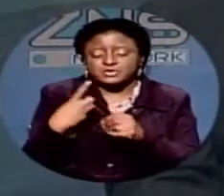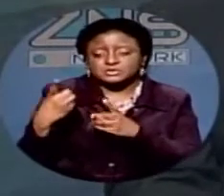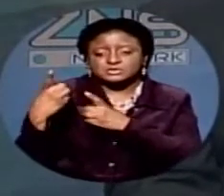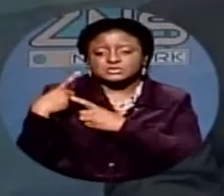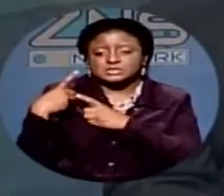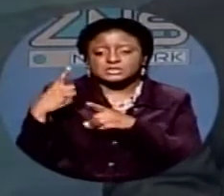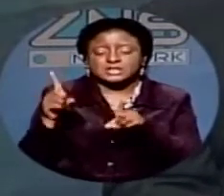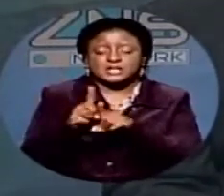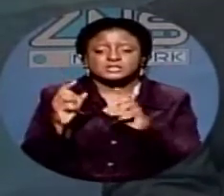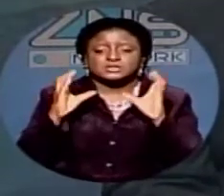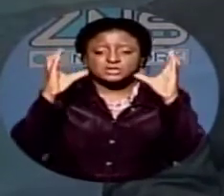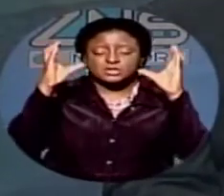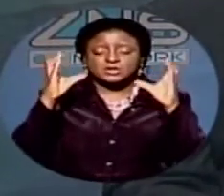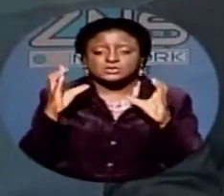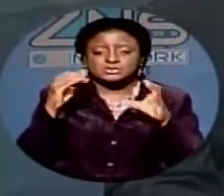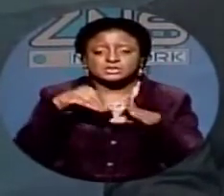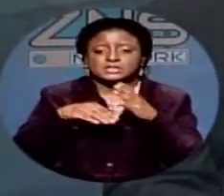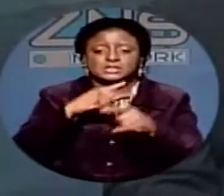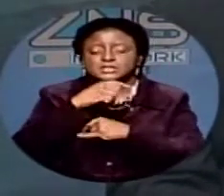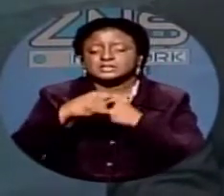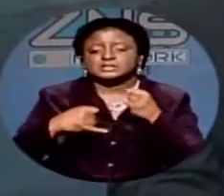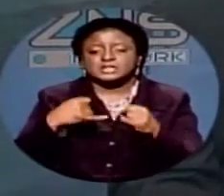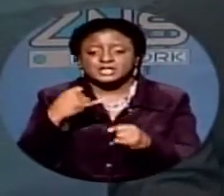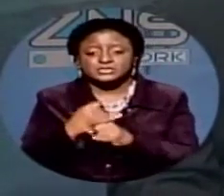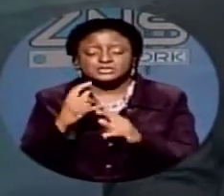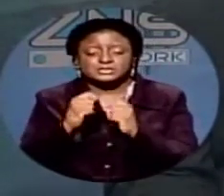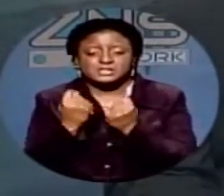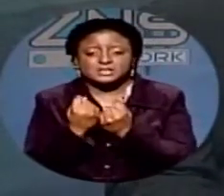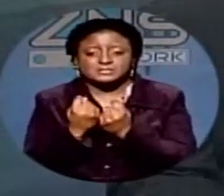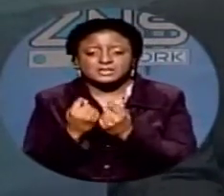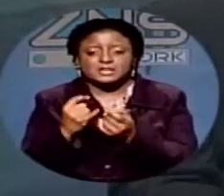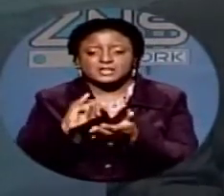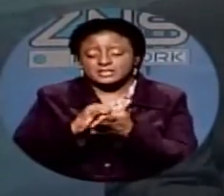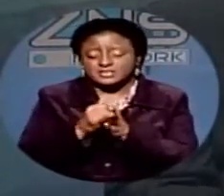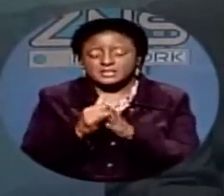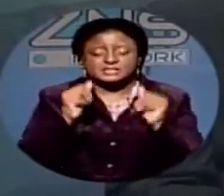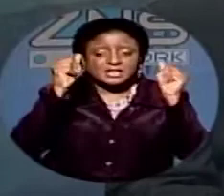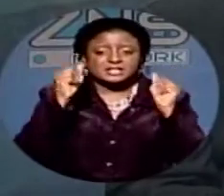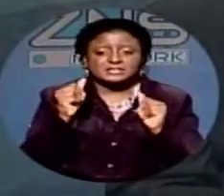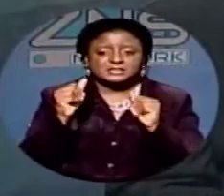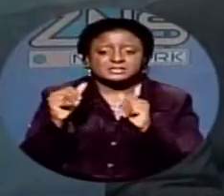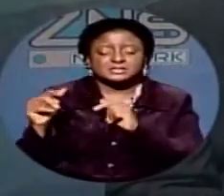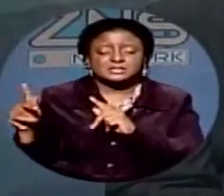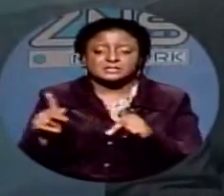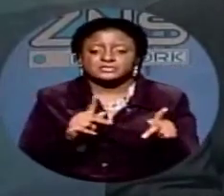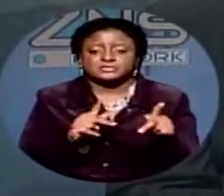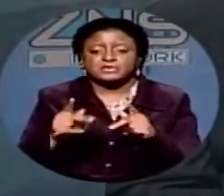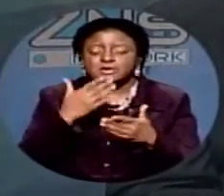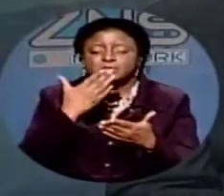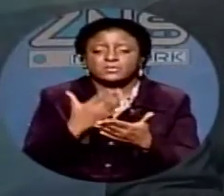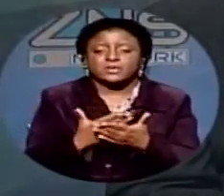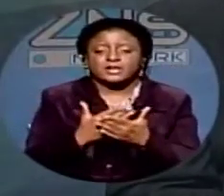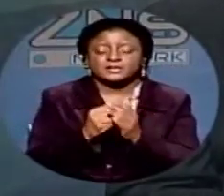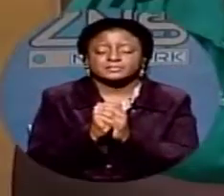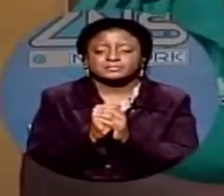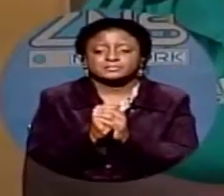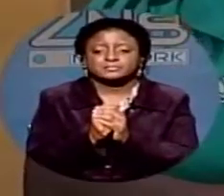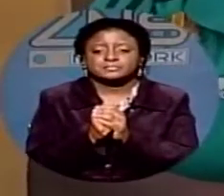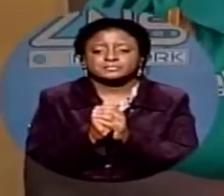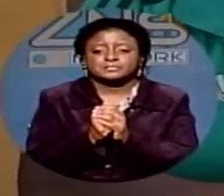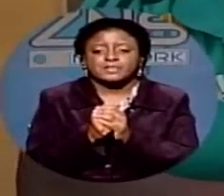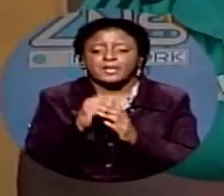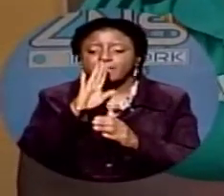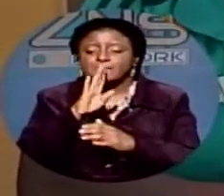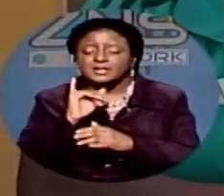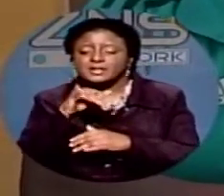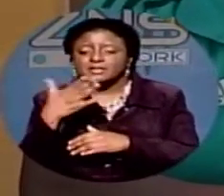but these under-18 athletes performed well at the time because most athletes have already shut down their season. Just being there and